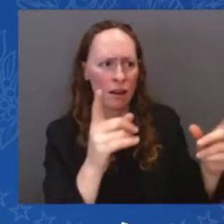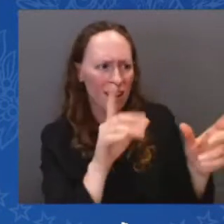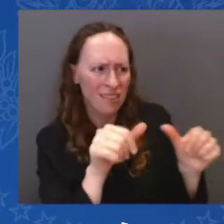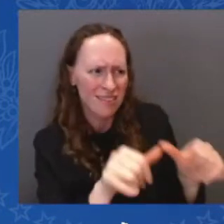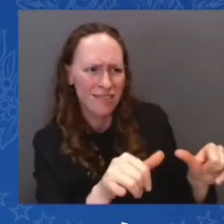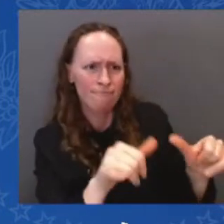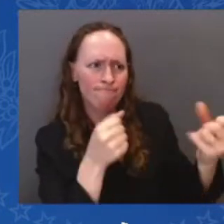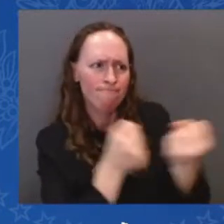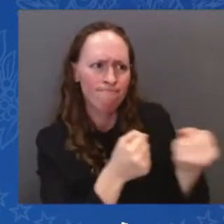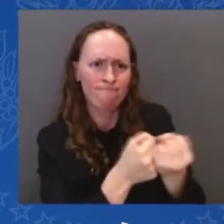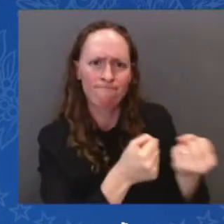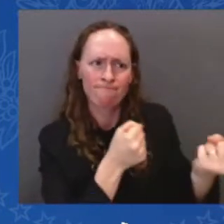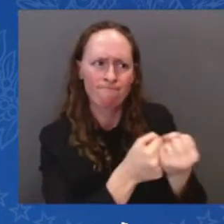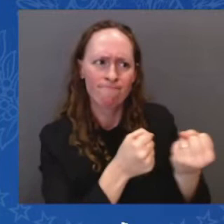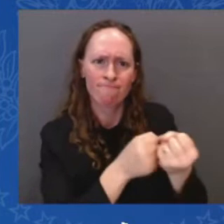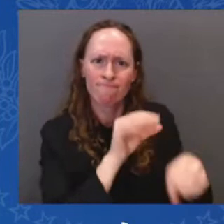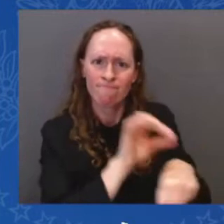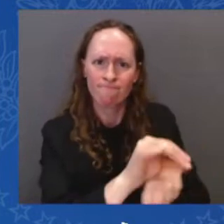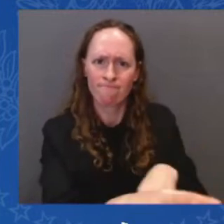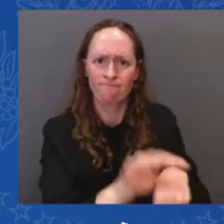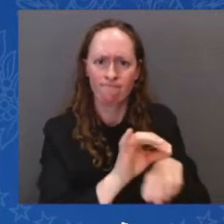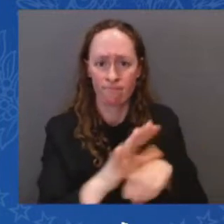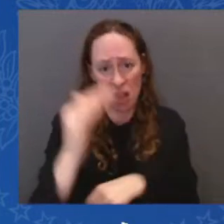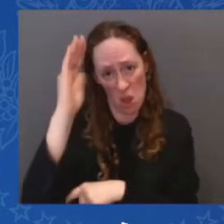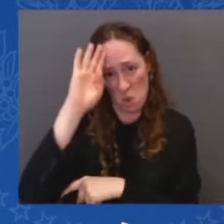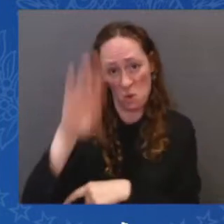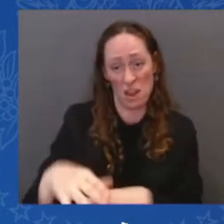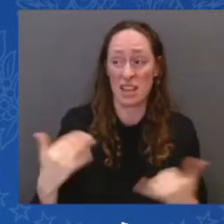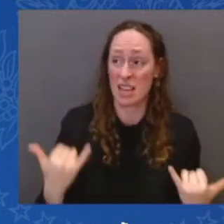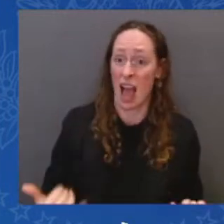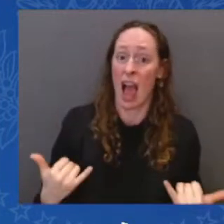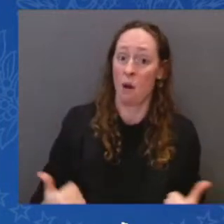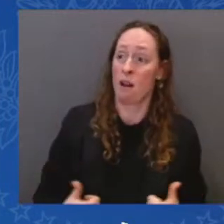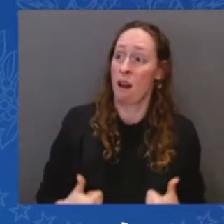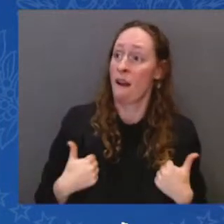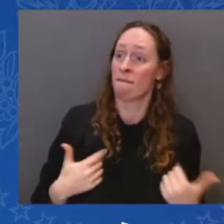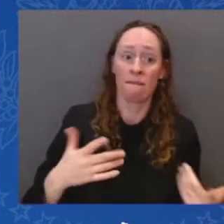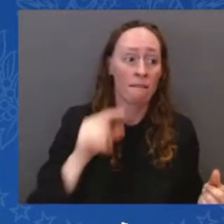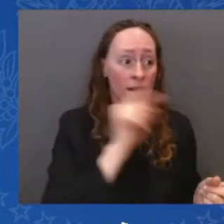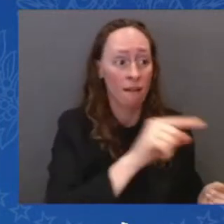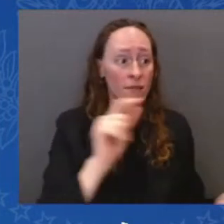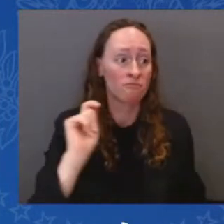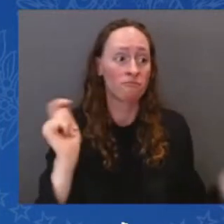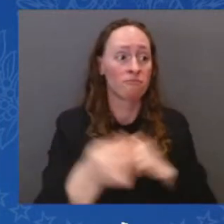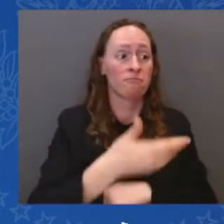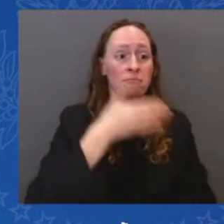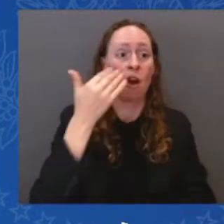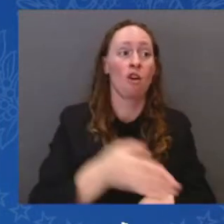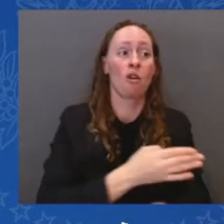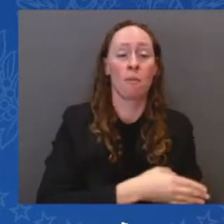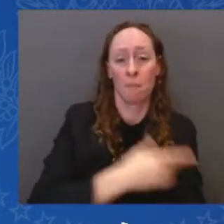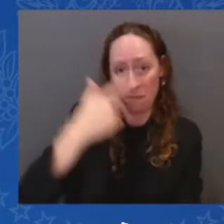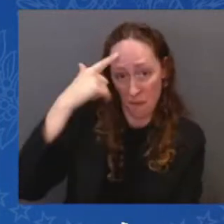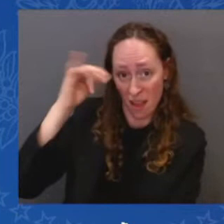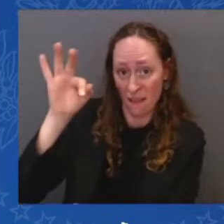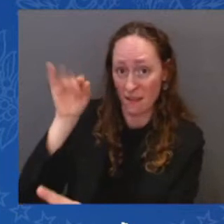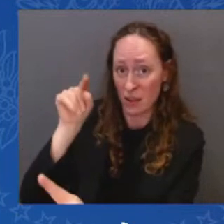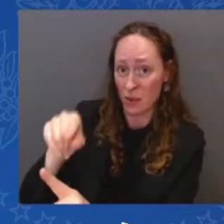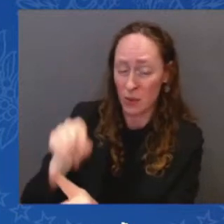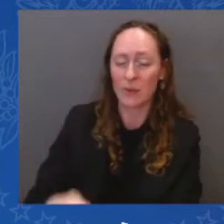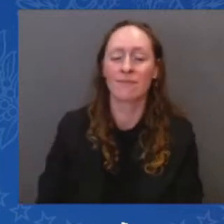long time. And Peter and Mary, thank you for sharing your dad with us. I know it wasn't